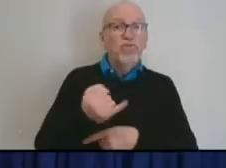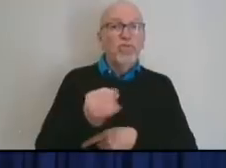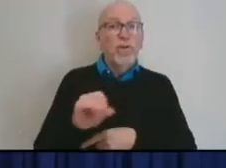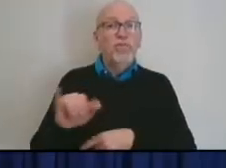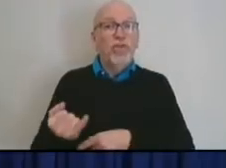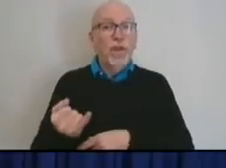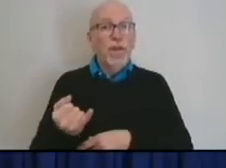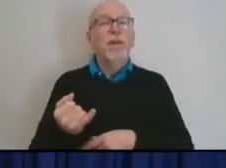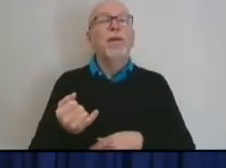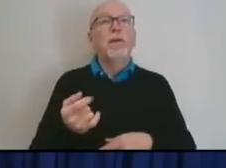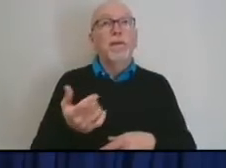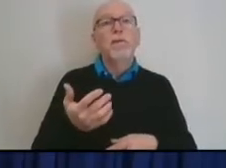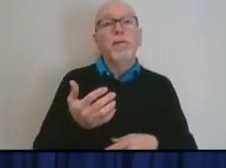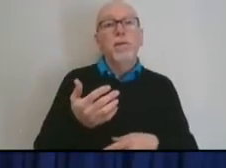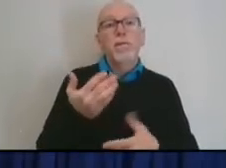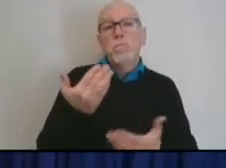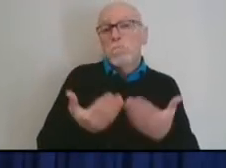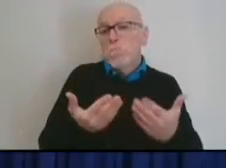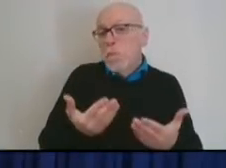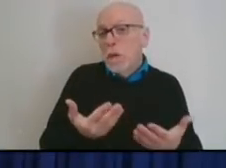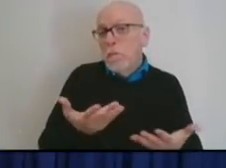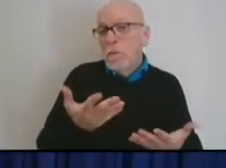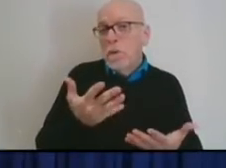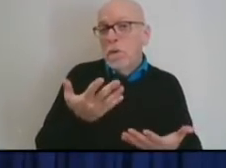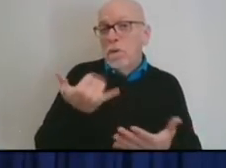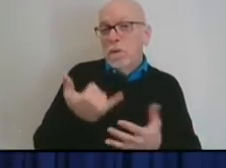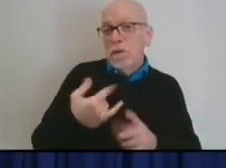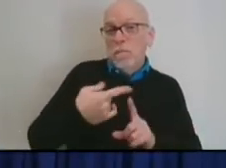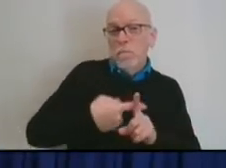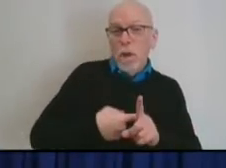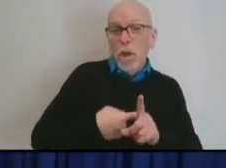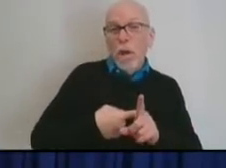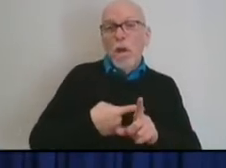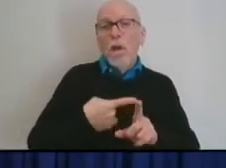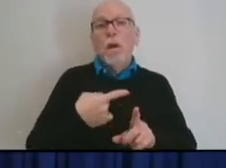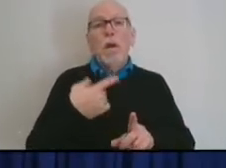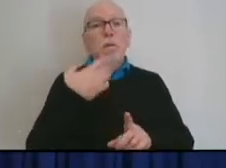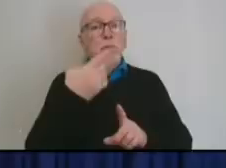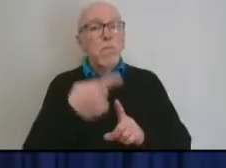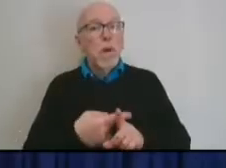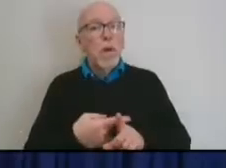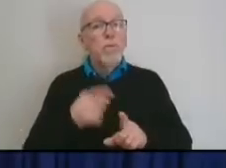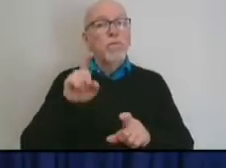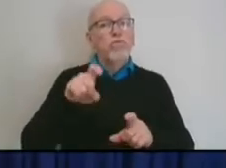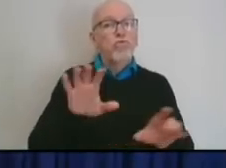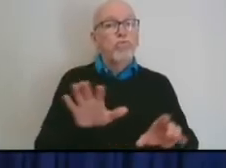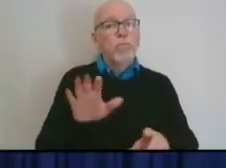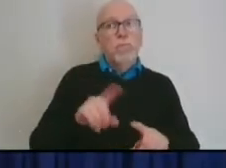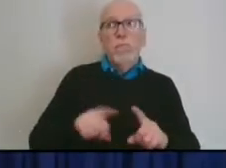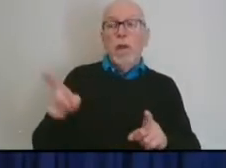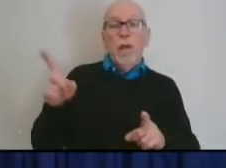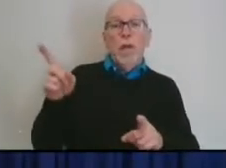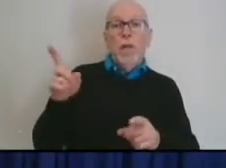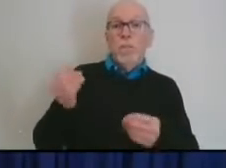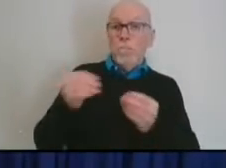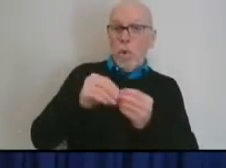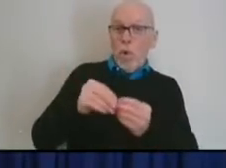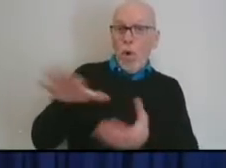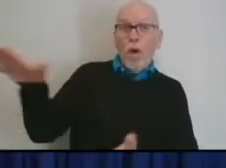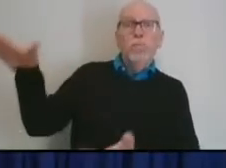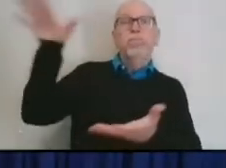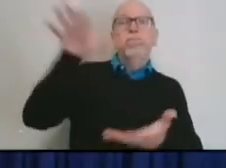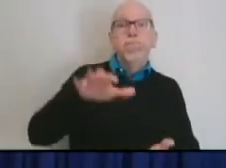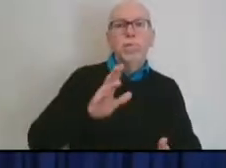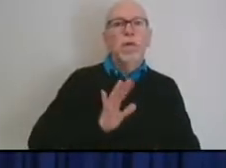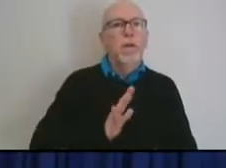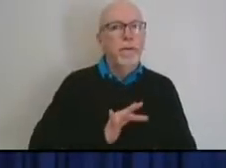be mid this month, late this month, but that could be a huge boost in and of itself. But then you've got